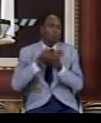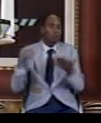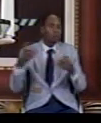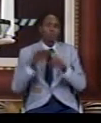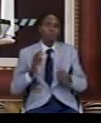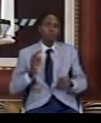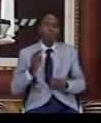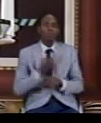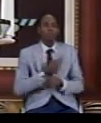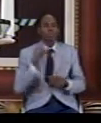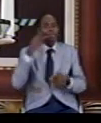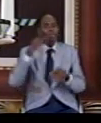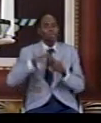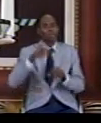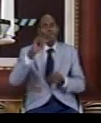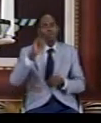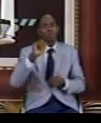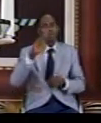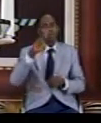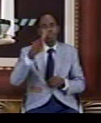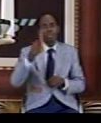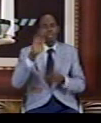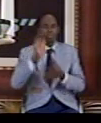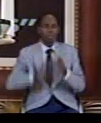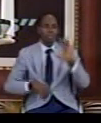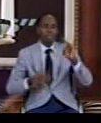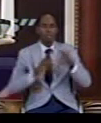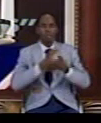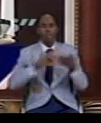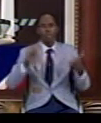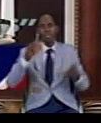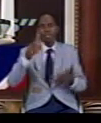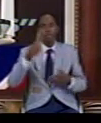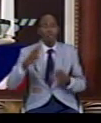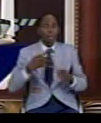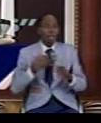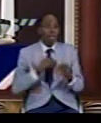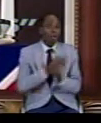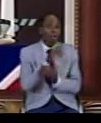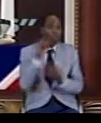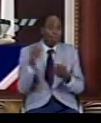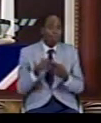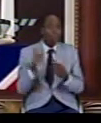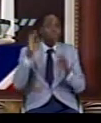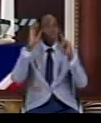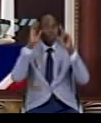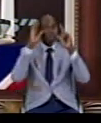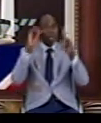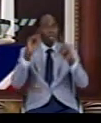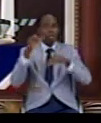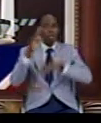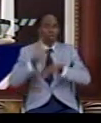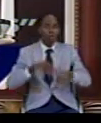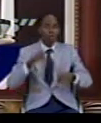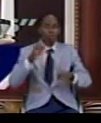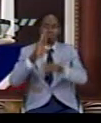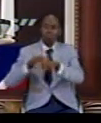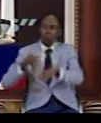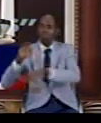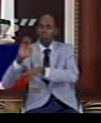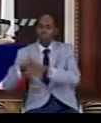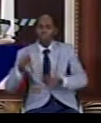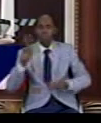us. Mark chapter 8, I'm reading from verse 34. And when he had called the people unto him with